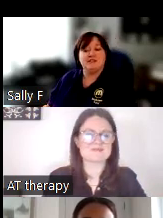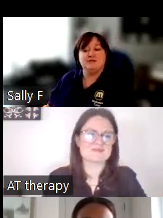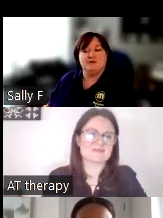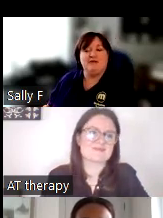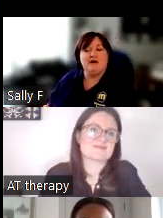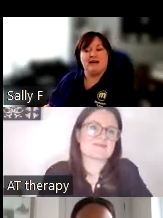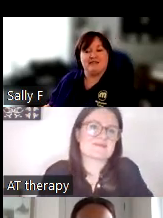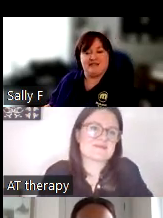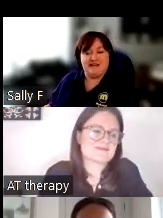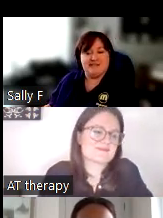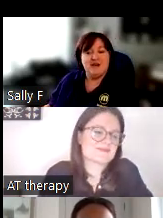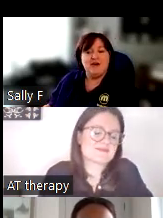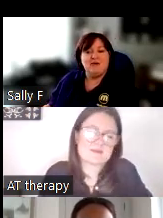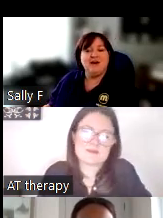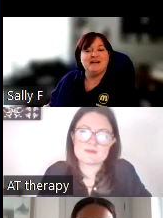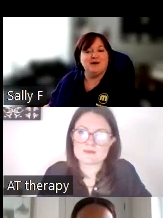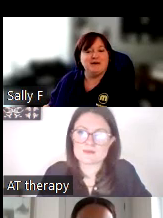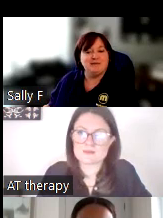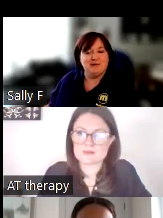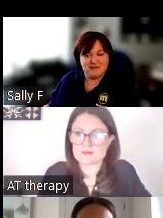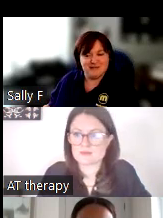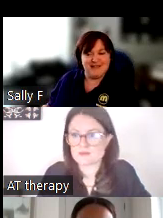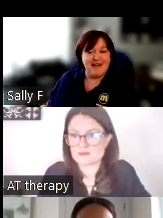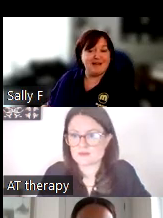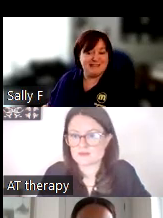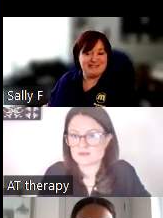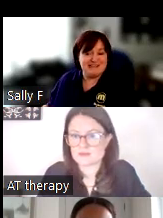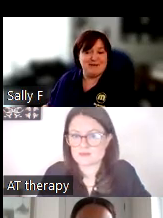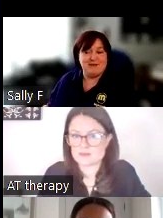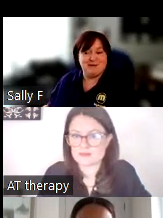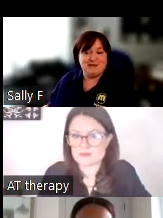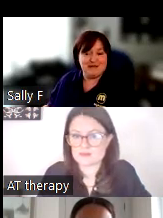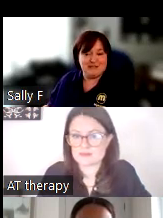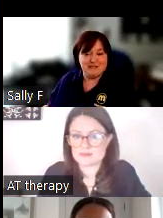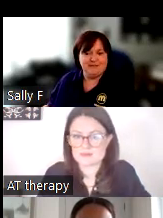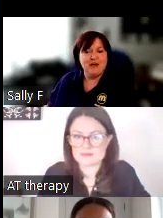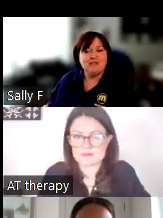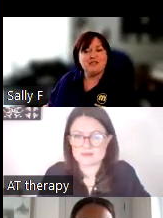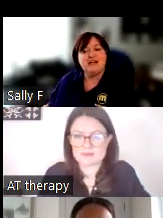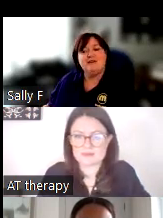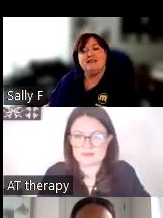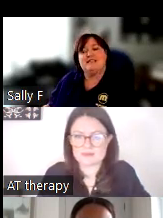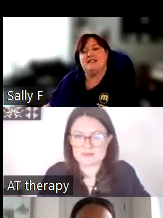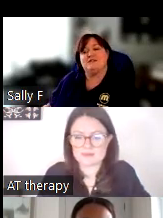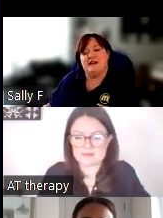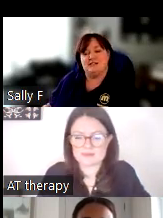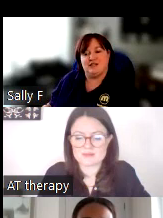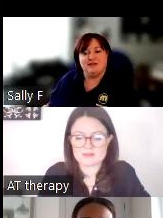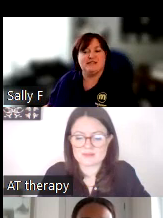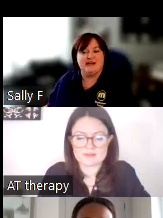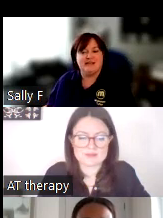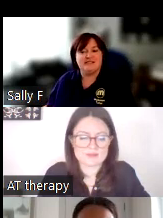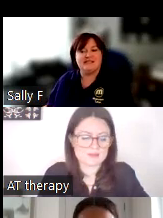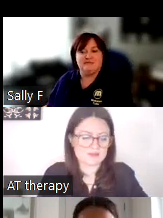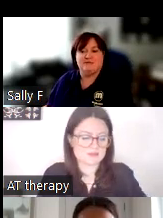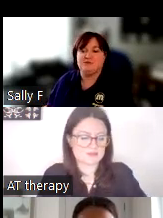as a tutor we're often asked is, what is more important, the iconicity or the motivation? Should I only teach my child